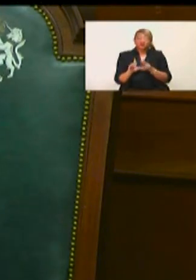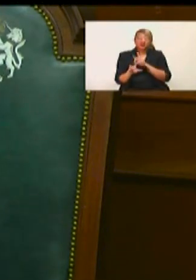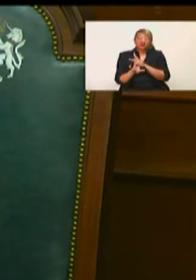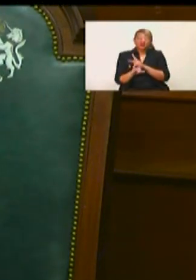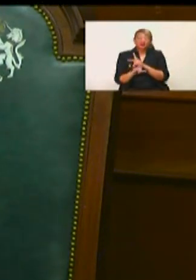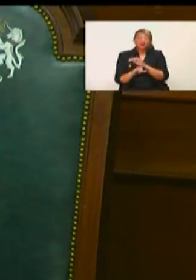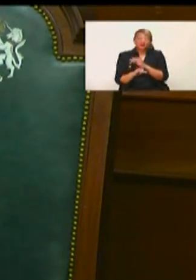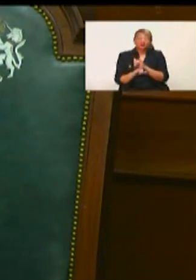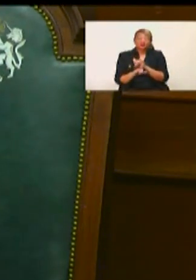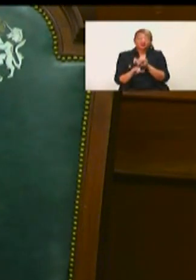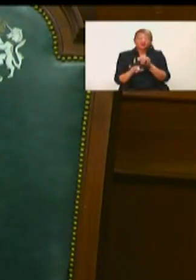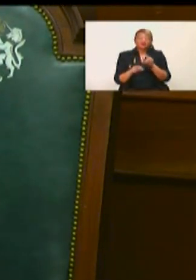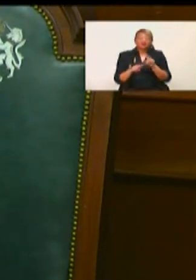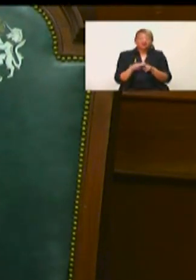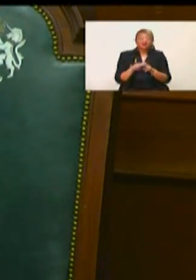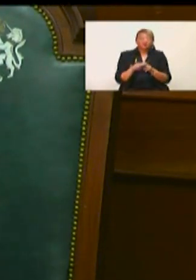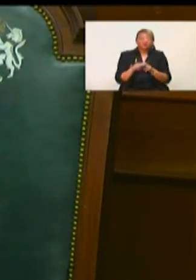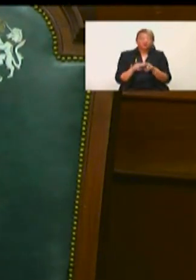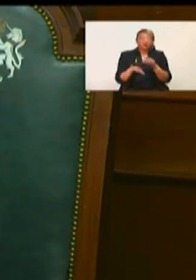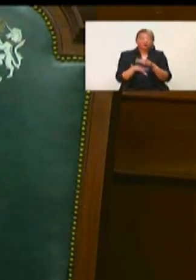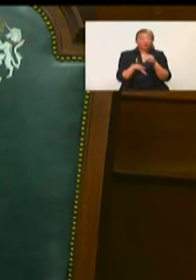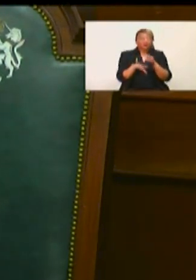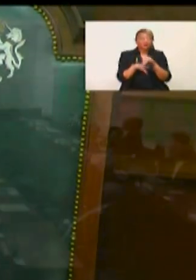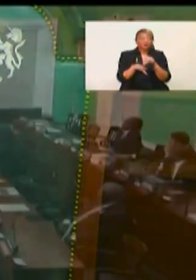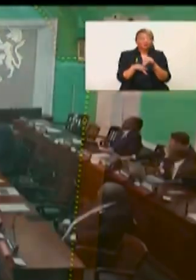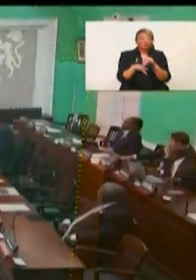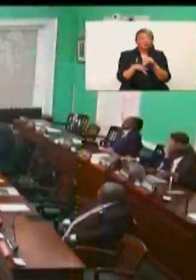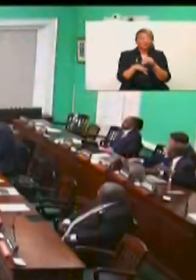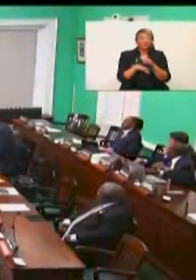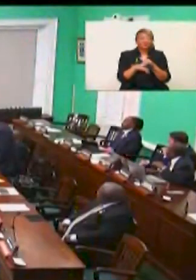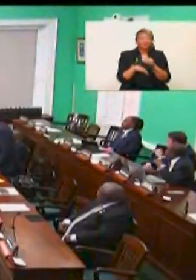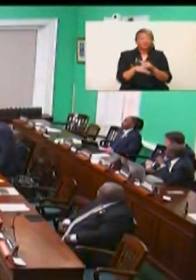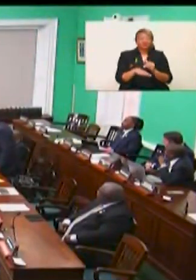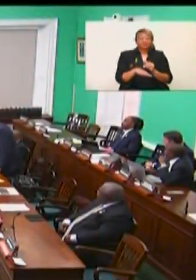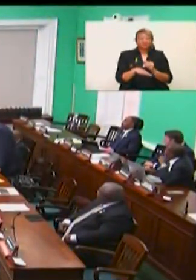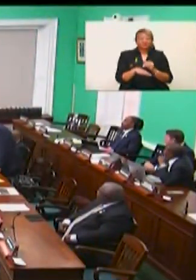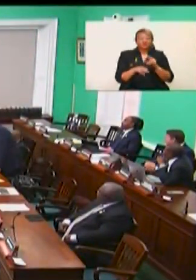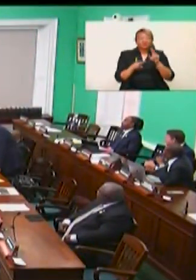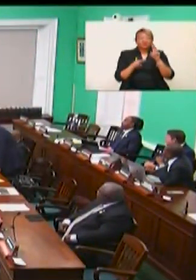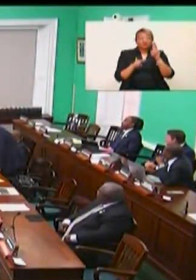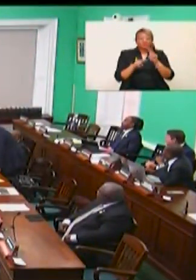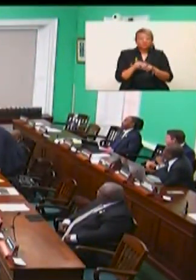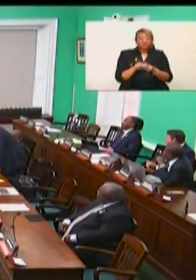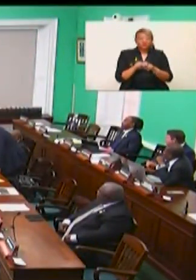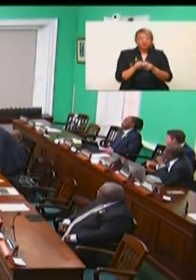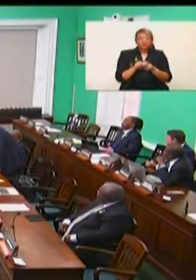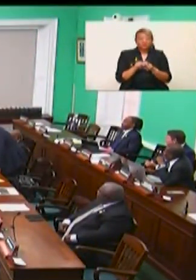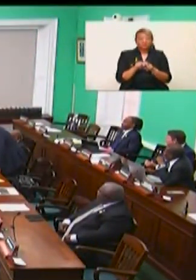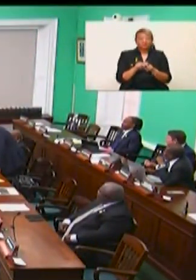Not a point of order. Sit down. Mr. Deputy. I'm warning you. Mr. Deputy. I am warning you to sit down.